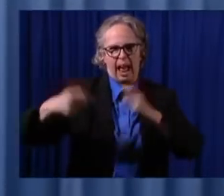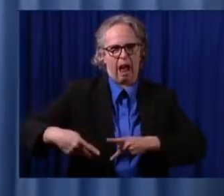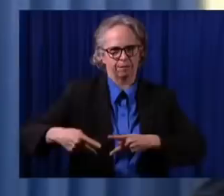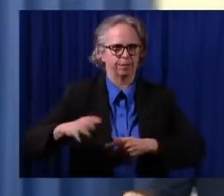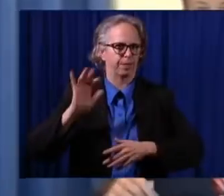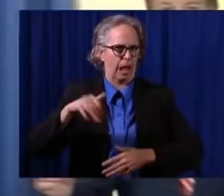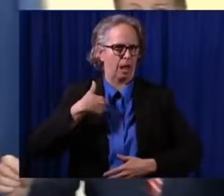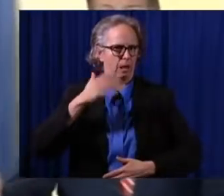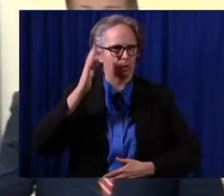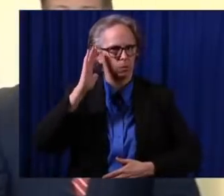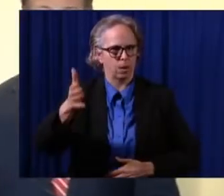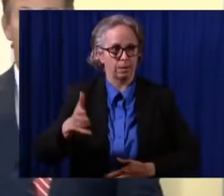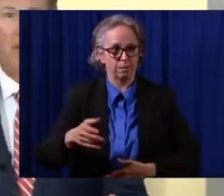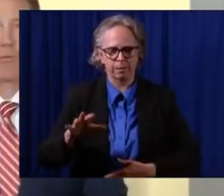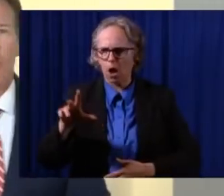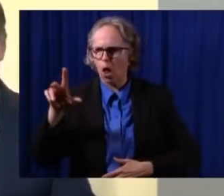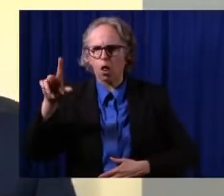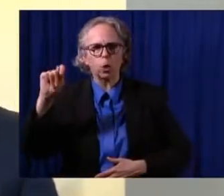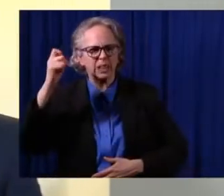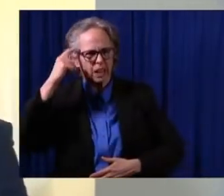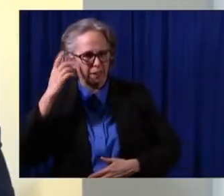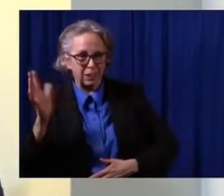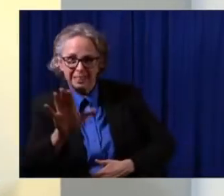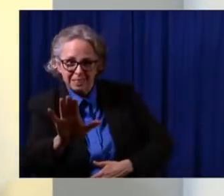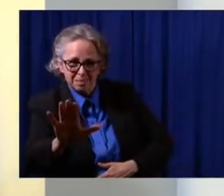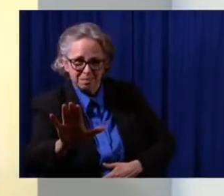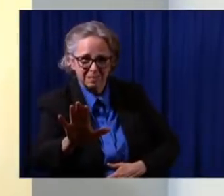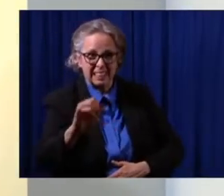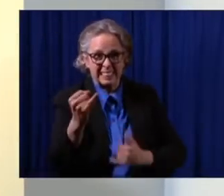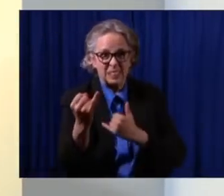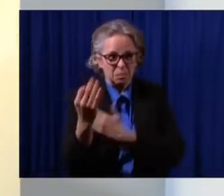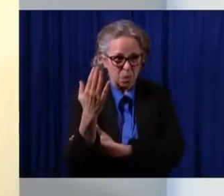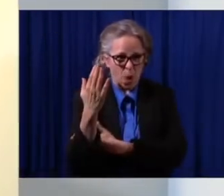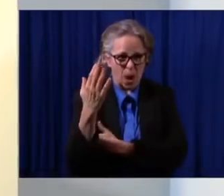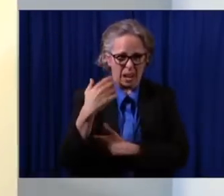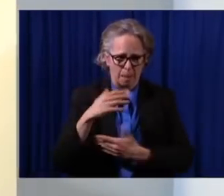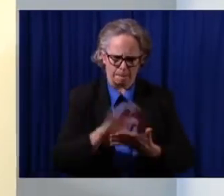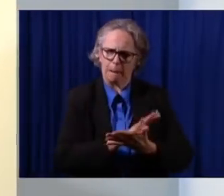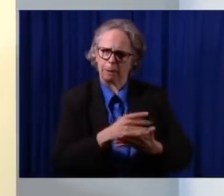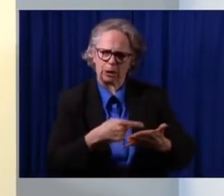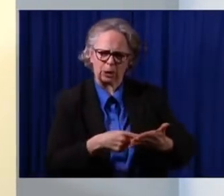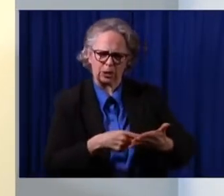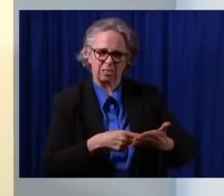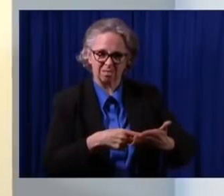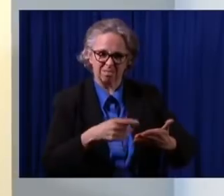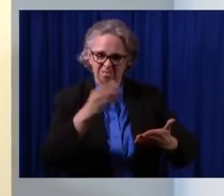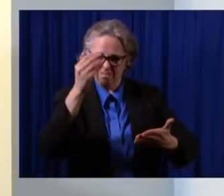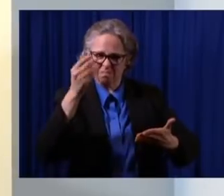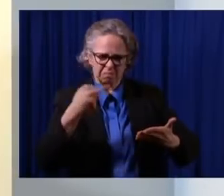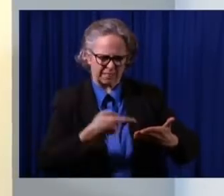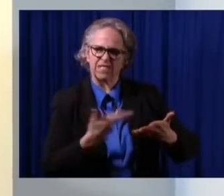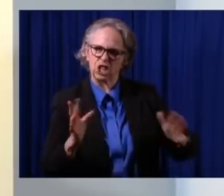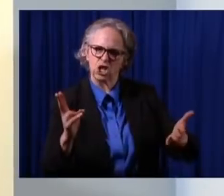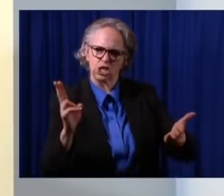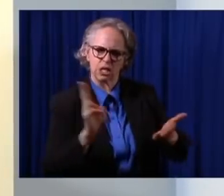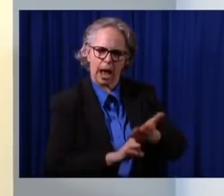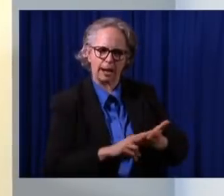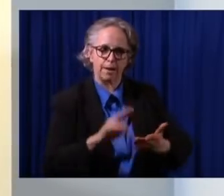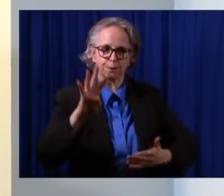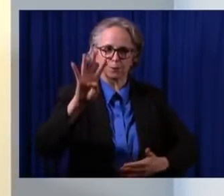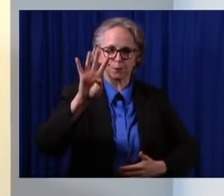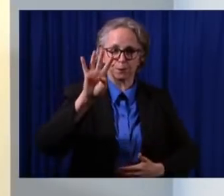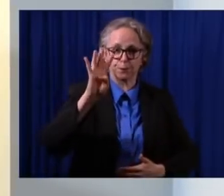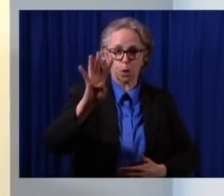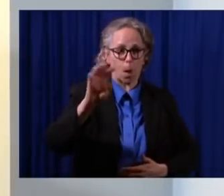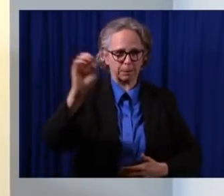Add that I actually signed the paperwork this morning informing them to deduct 4% from my salary as well.